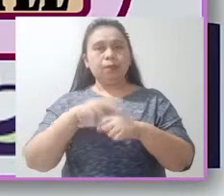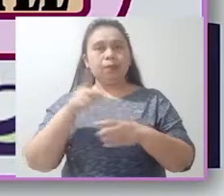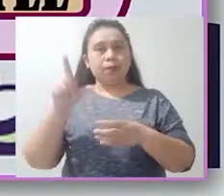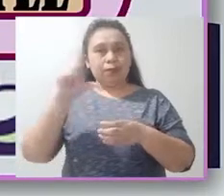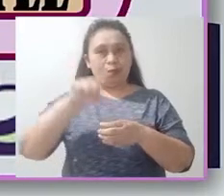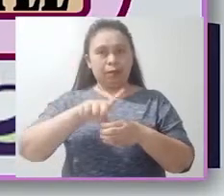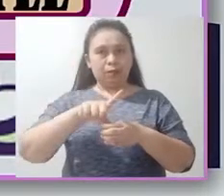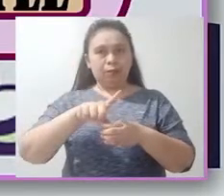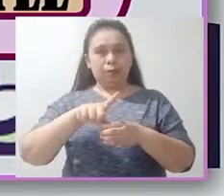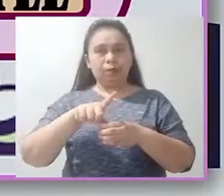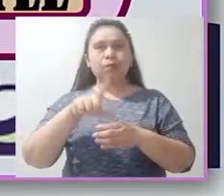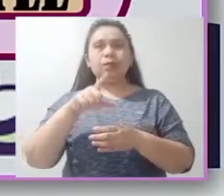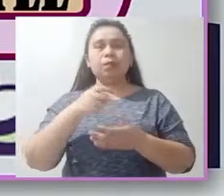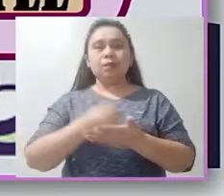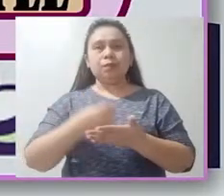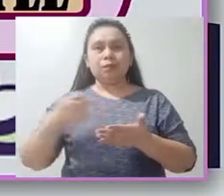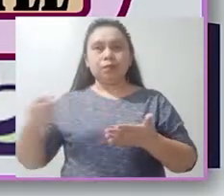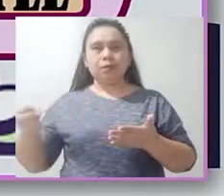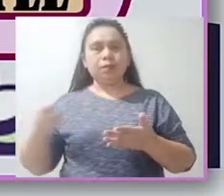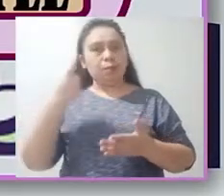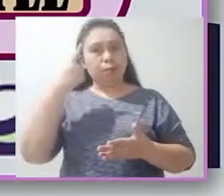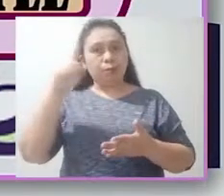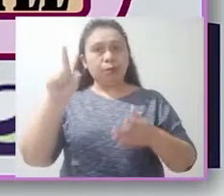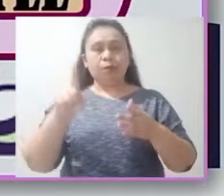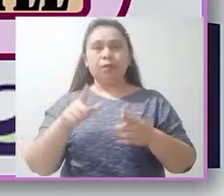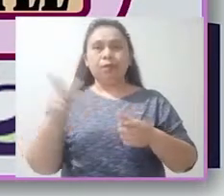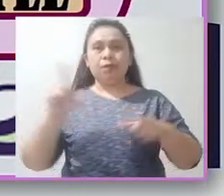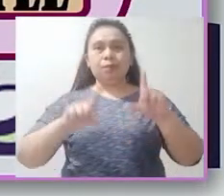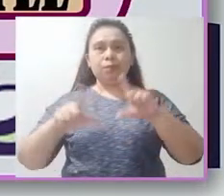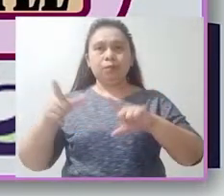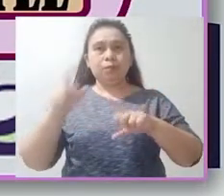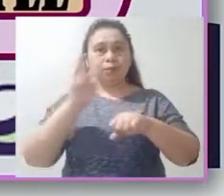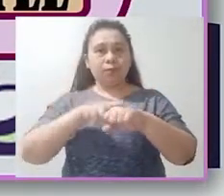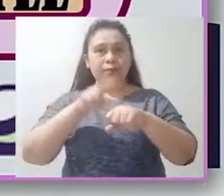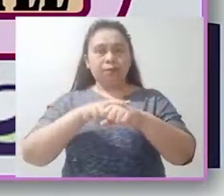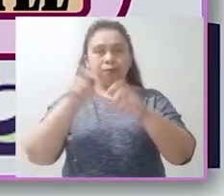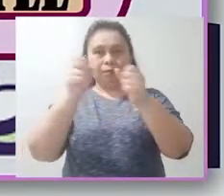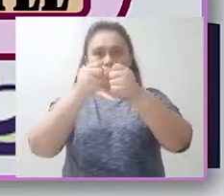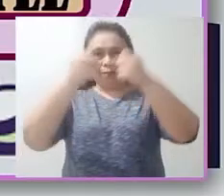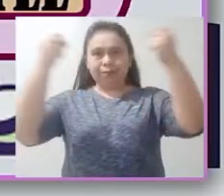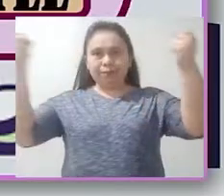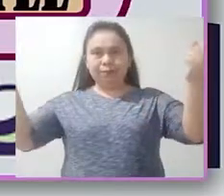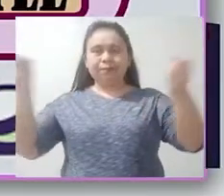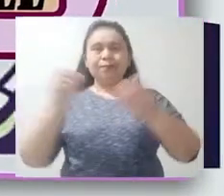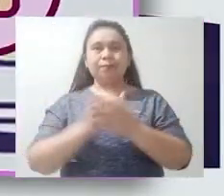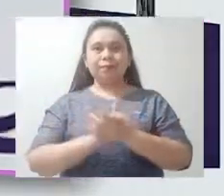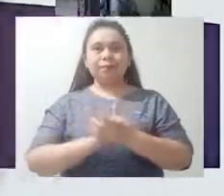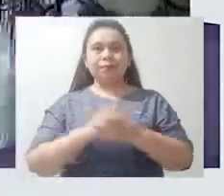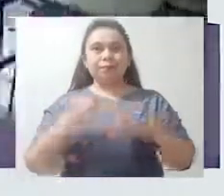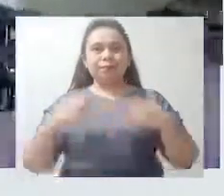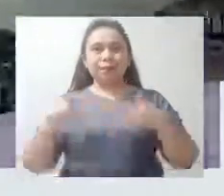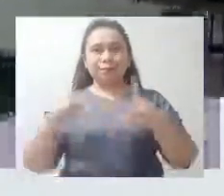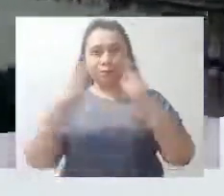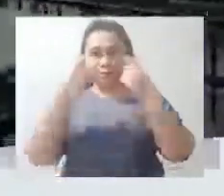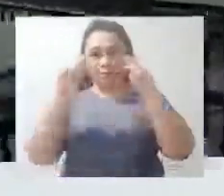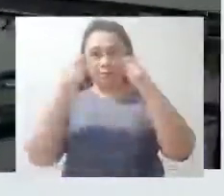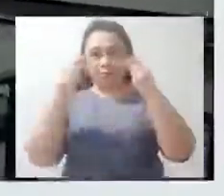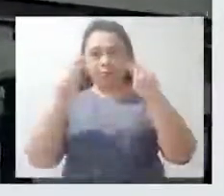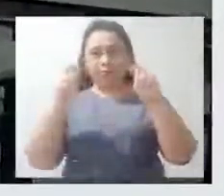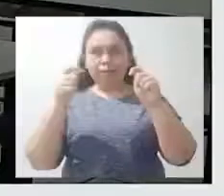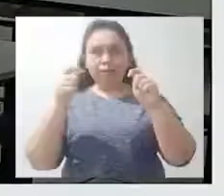for laboratories stored in cabinets or in shelves. Let's try to store